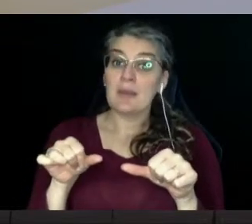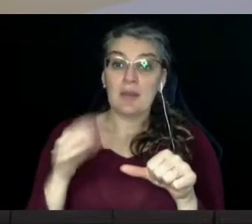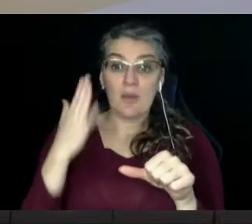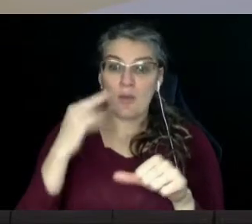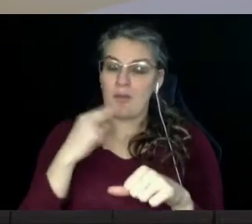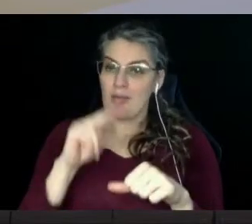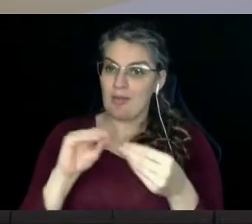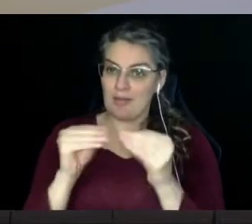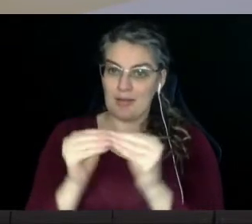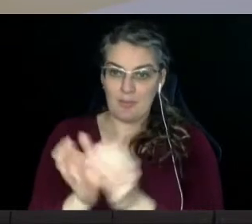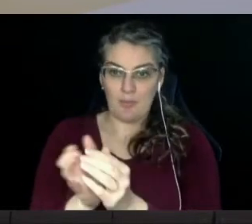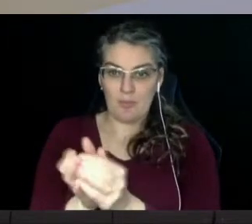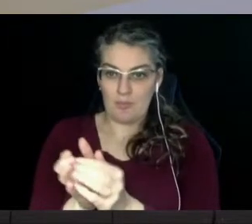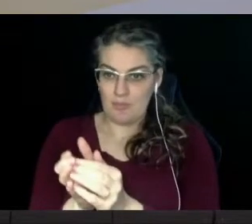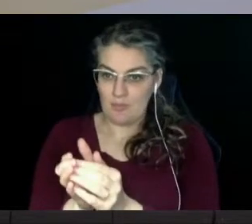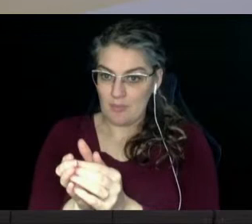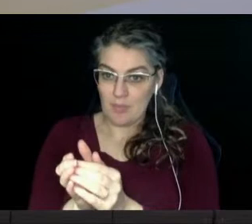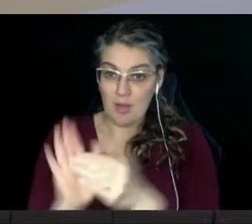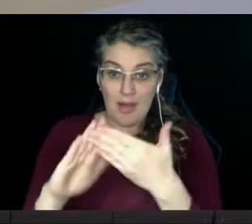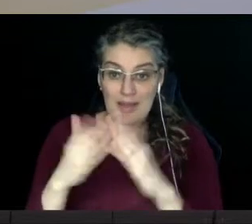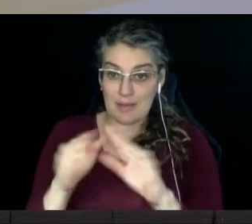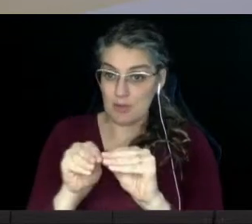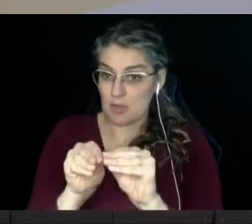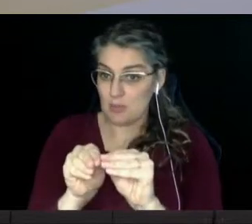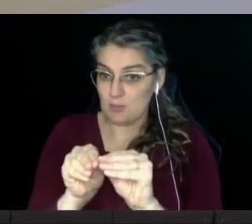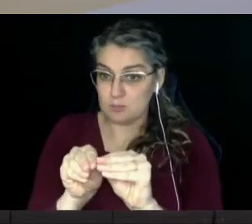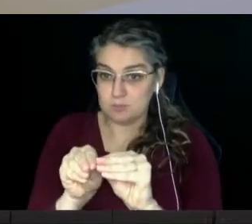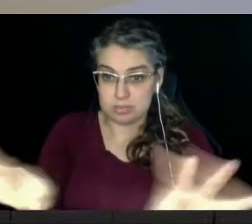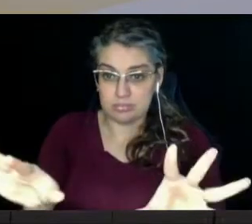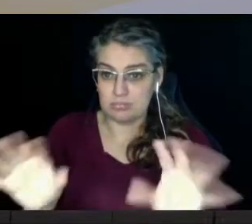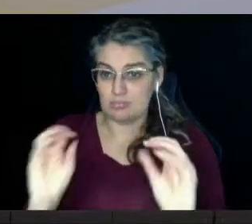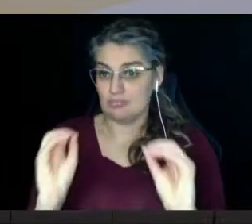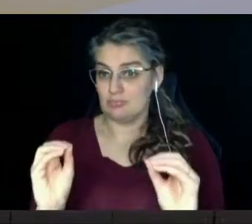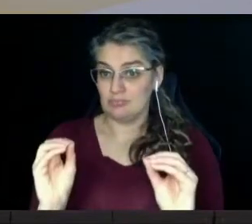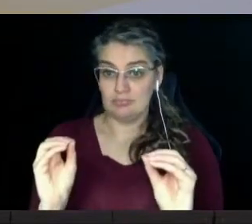cases and no evidence of community spread of COVID-19.